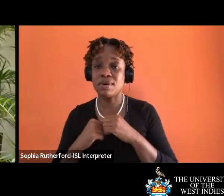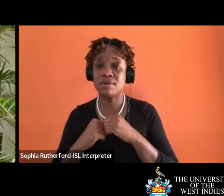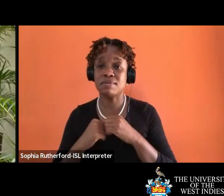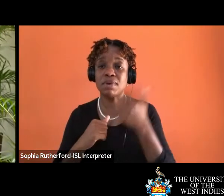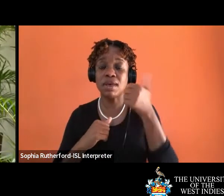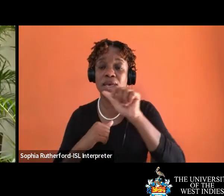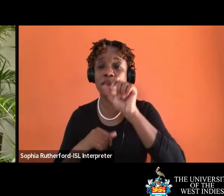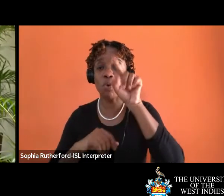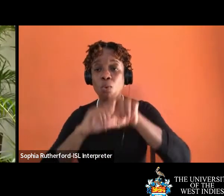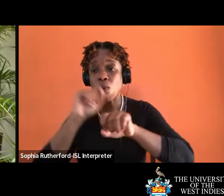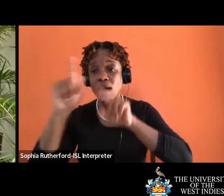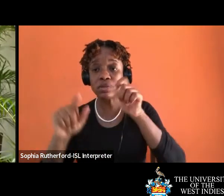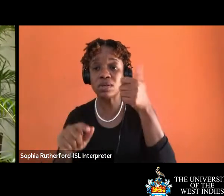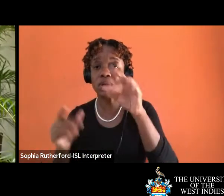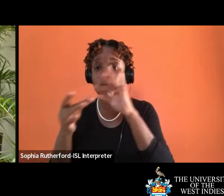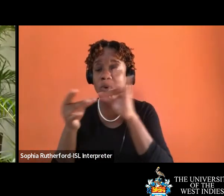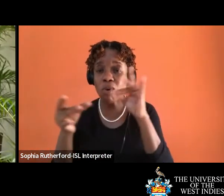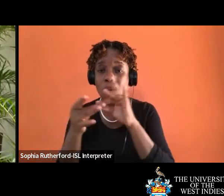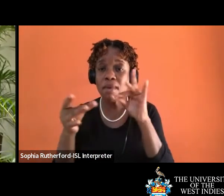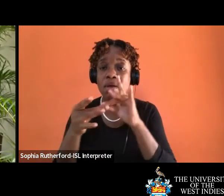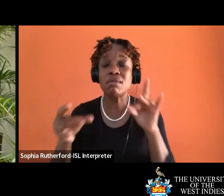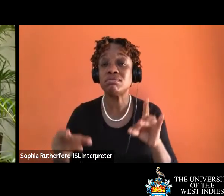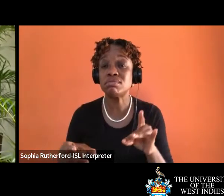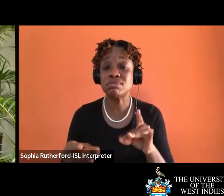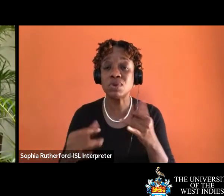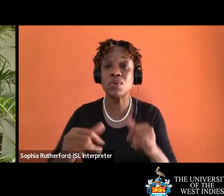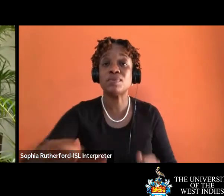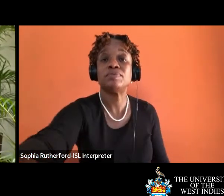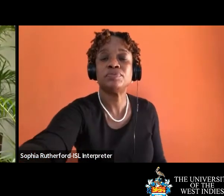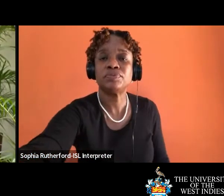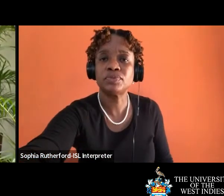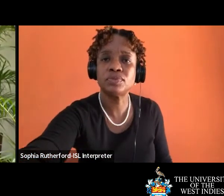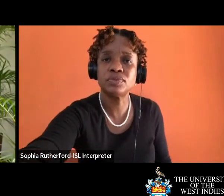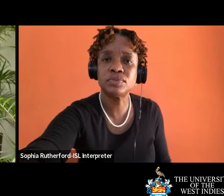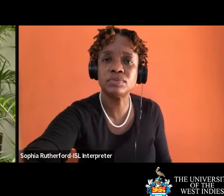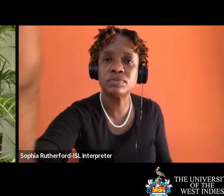questions or comments at this time?